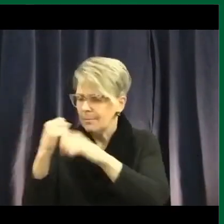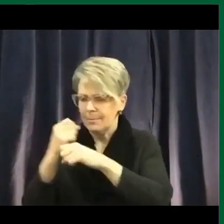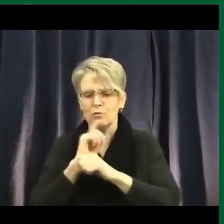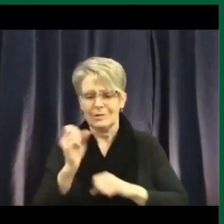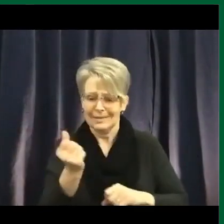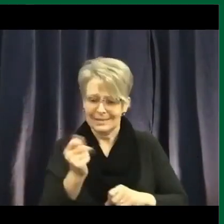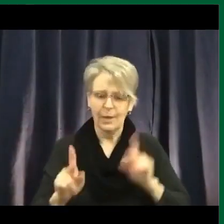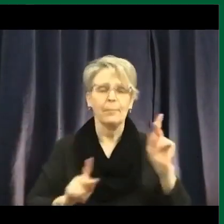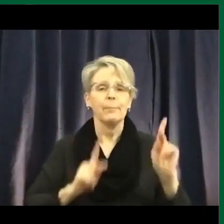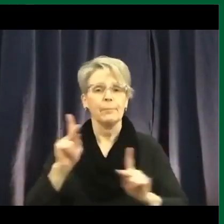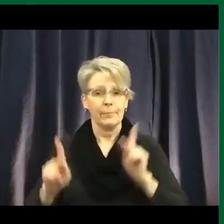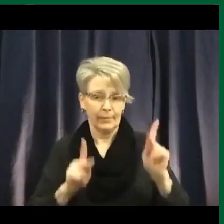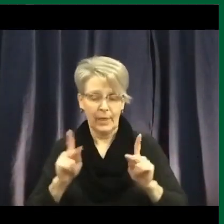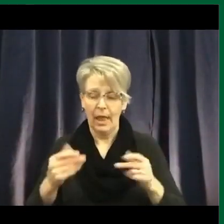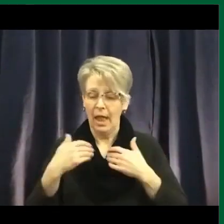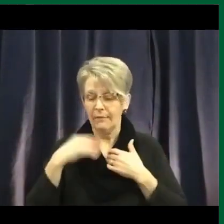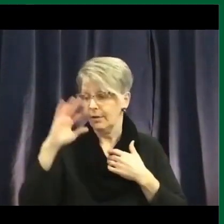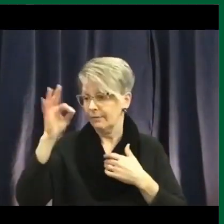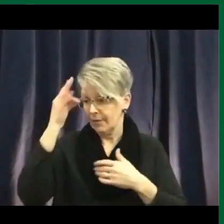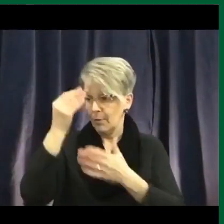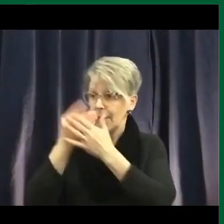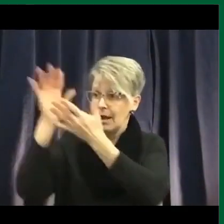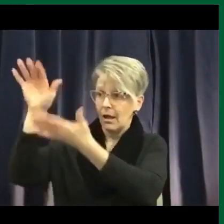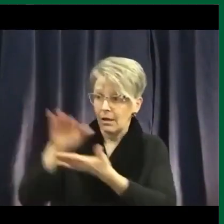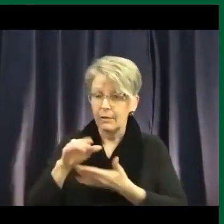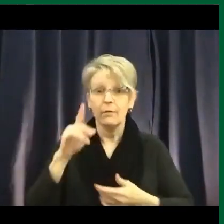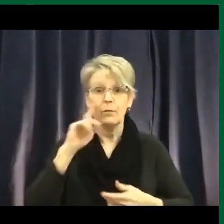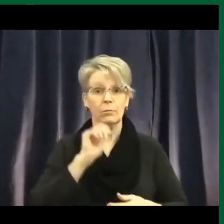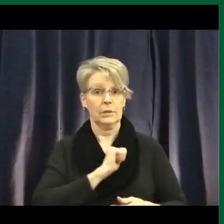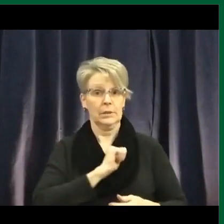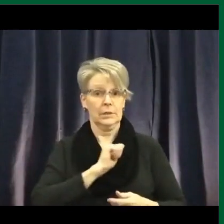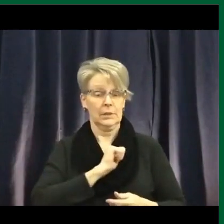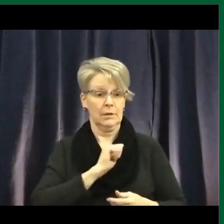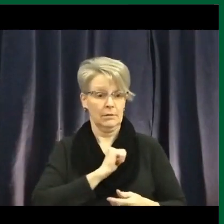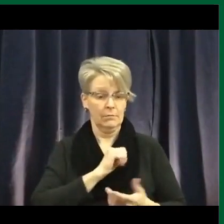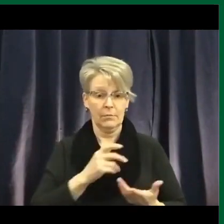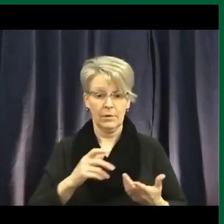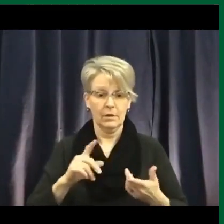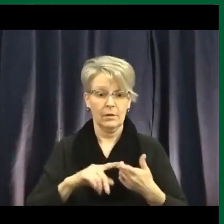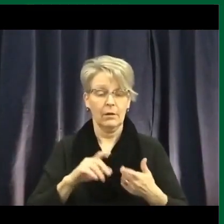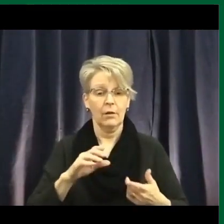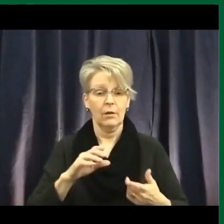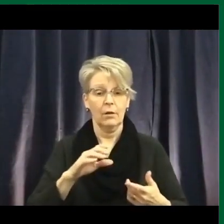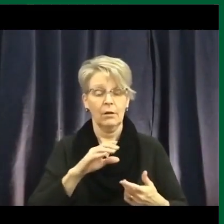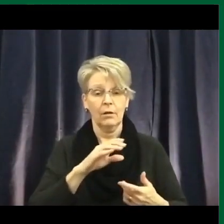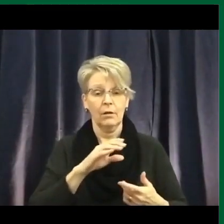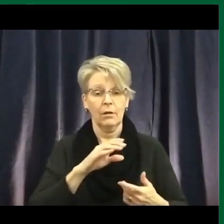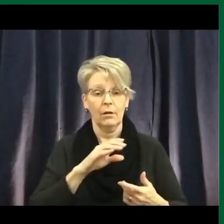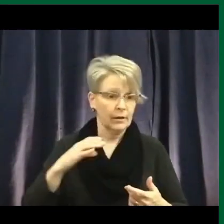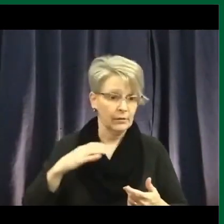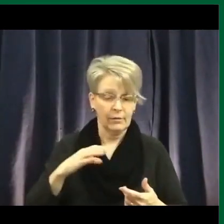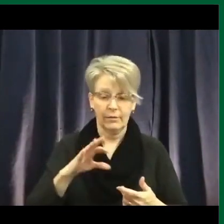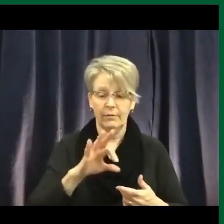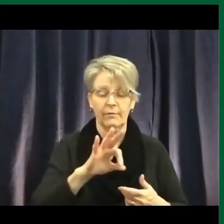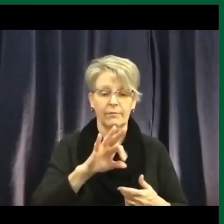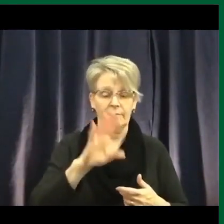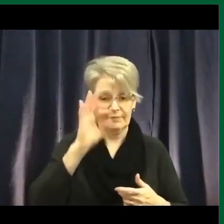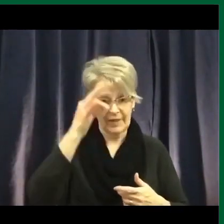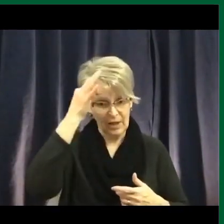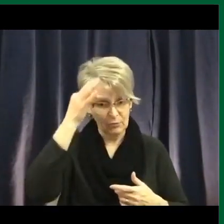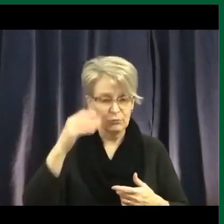have access to any federal funds that flowed through. I myself chaired our Council of Federation through the agreement for the Safe